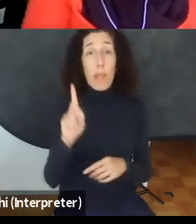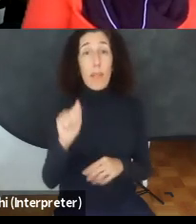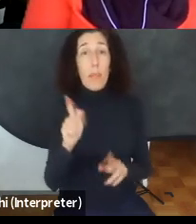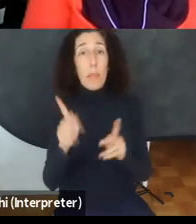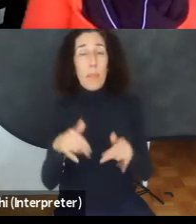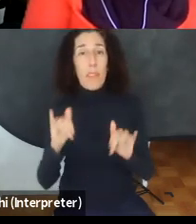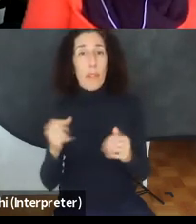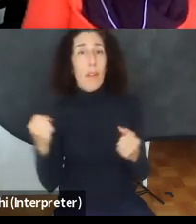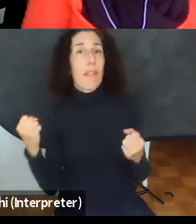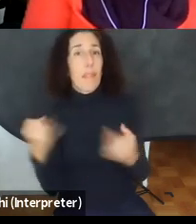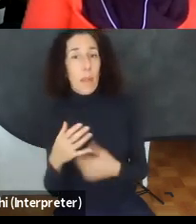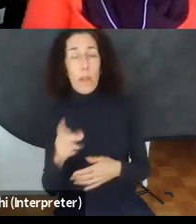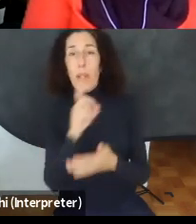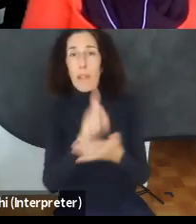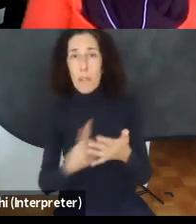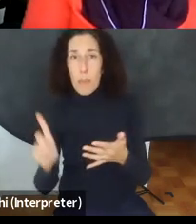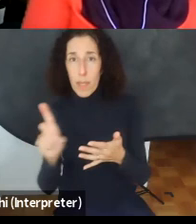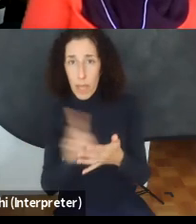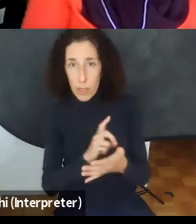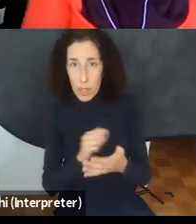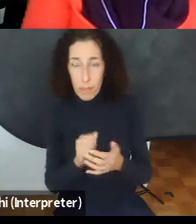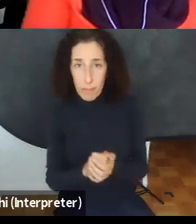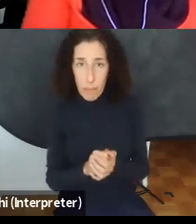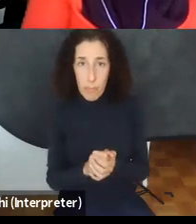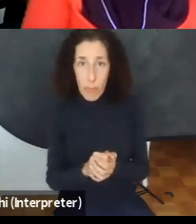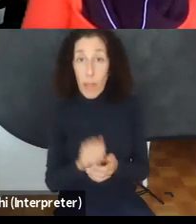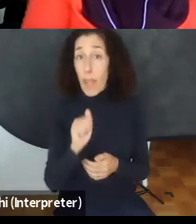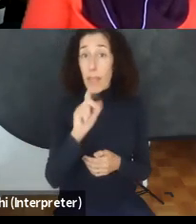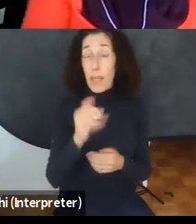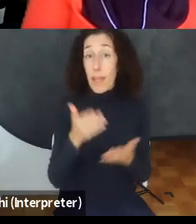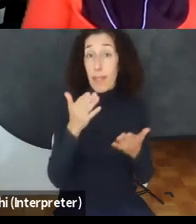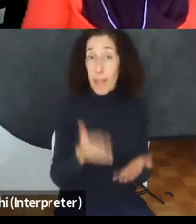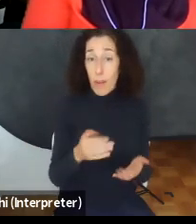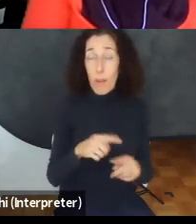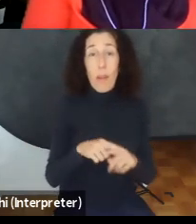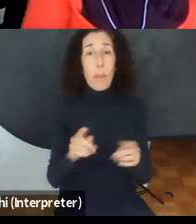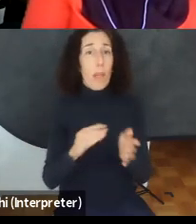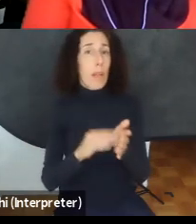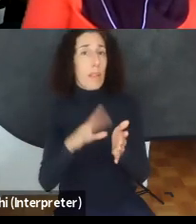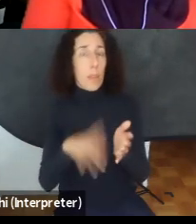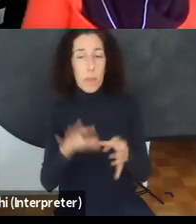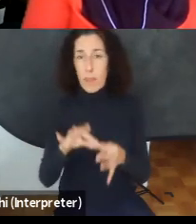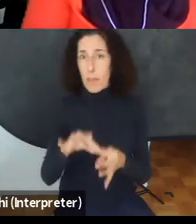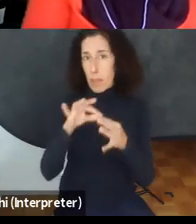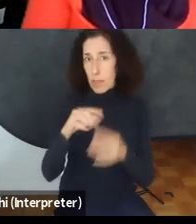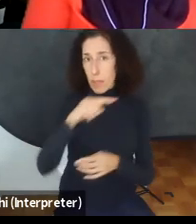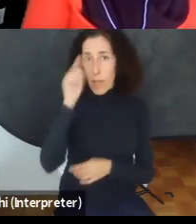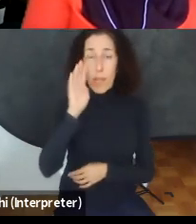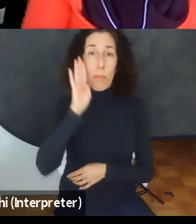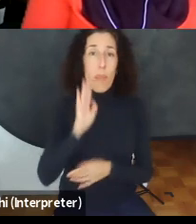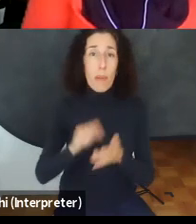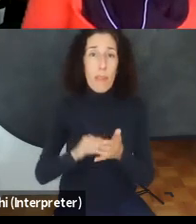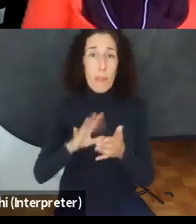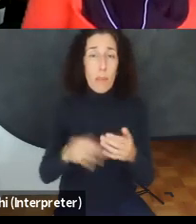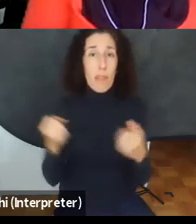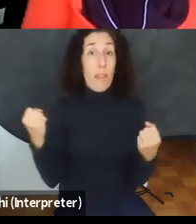hospitals. The ADA exists, and yet disabled students, especially Black and Brown disabled students, fear criminalization in